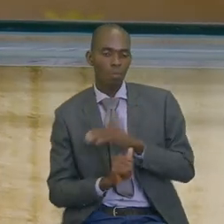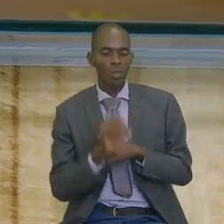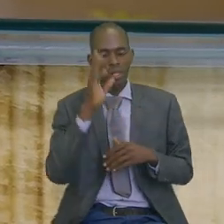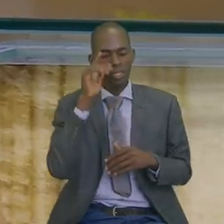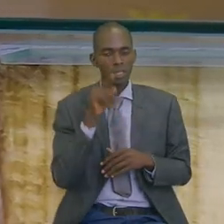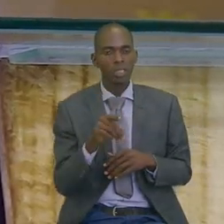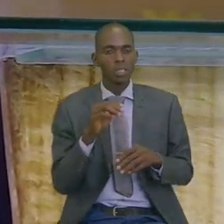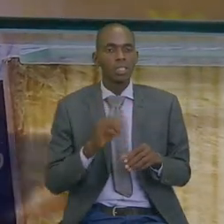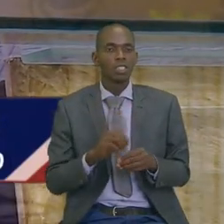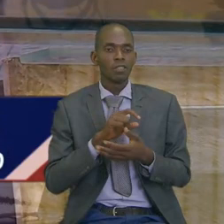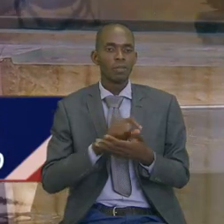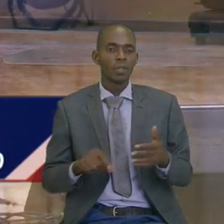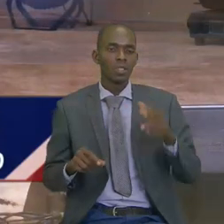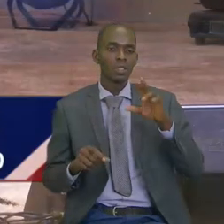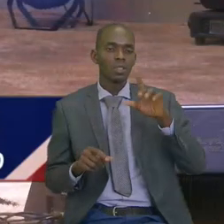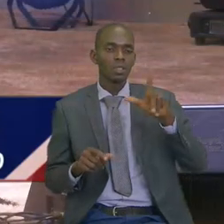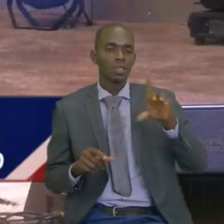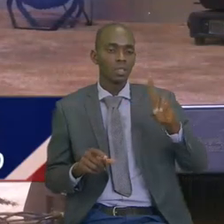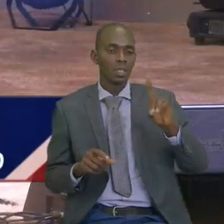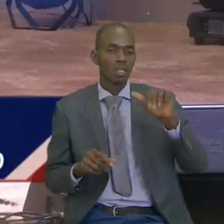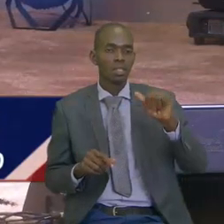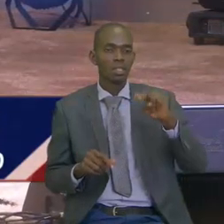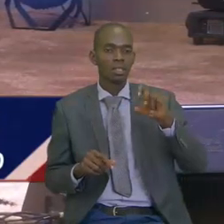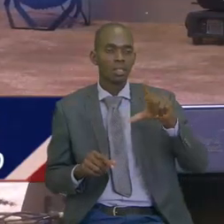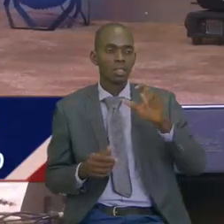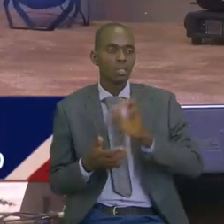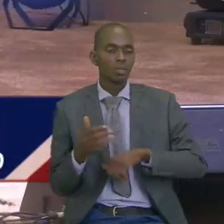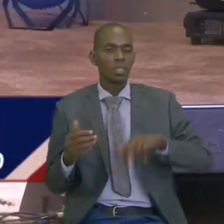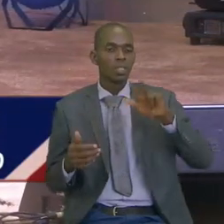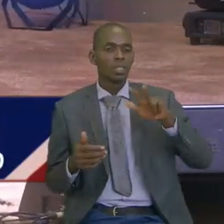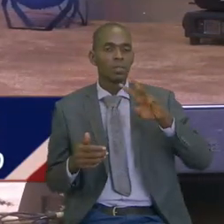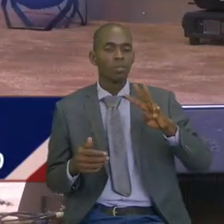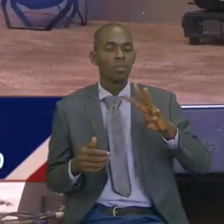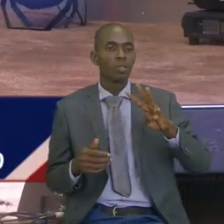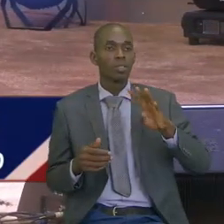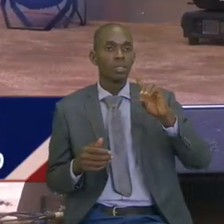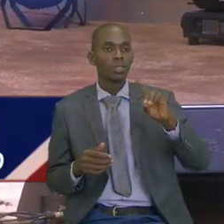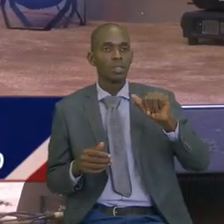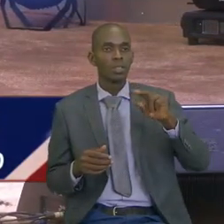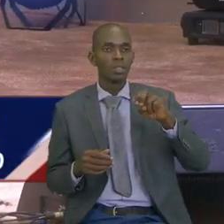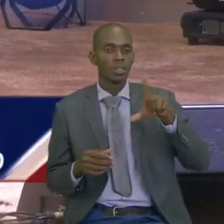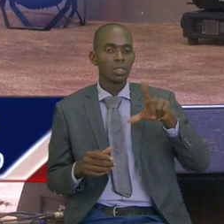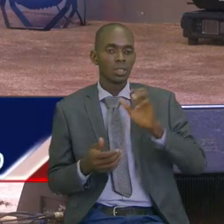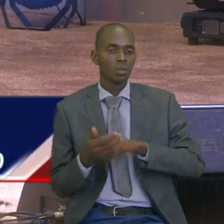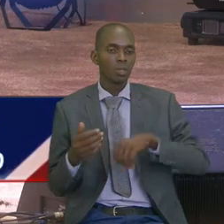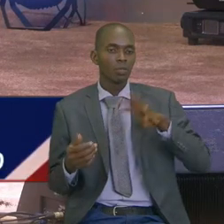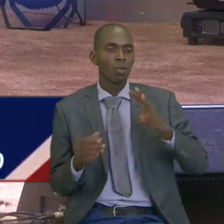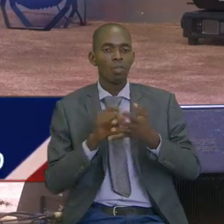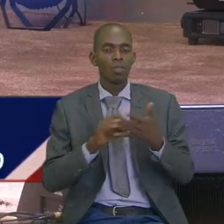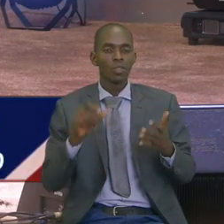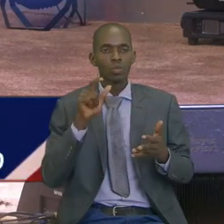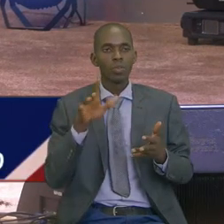and I'm reading from verse 25. Daniel chapter 4, reading from verse 25, that they shall drive thee from